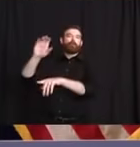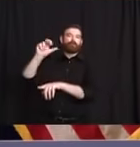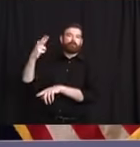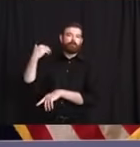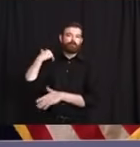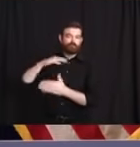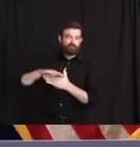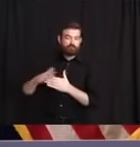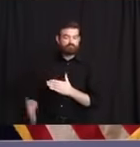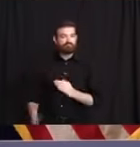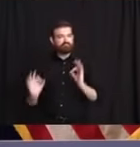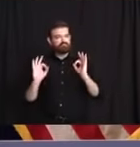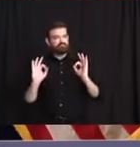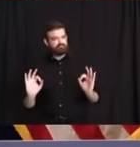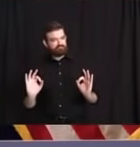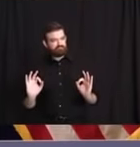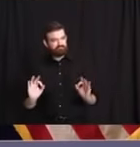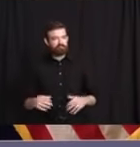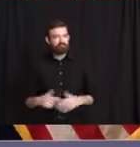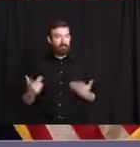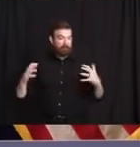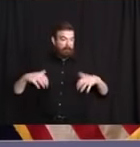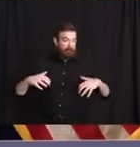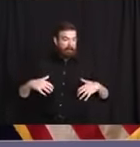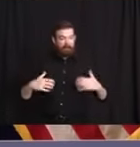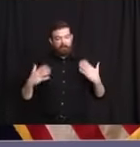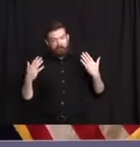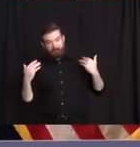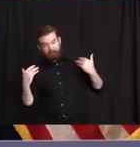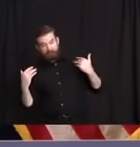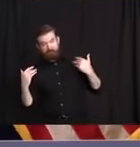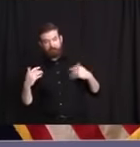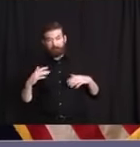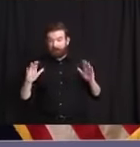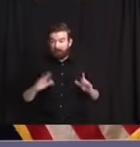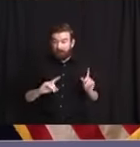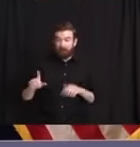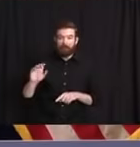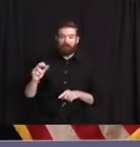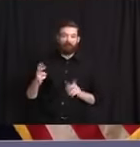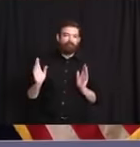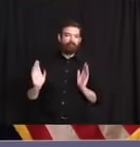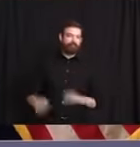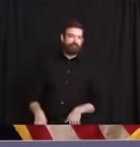raining, it wasn't warm. Yesterday started to break in the right direction. If you look at the